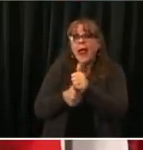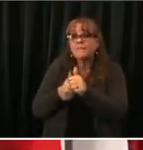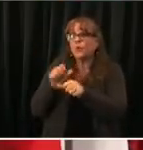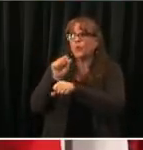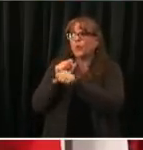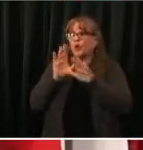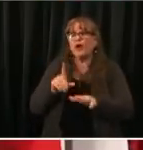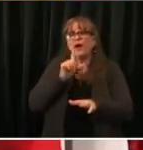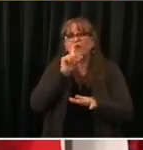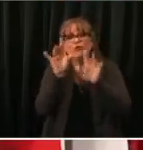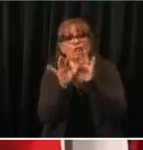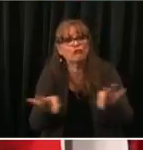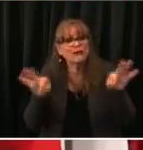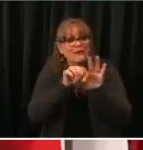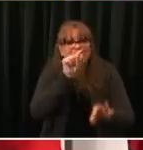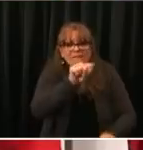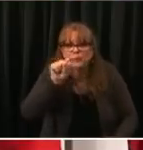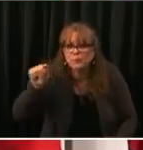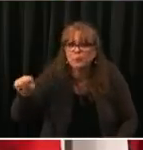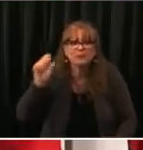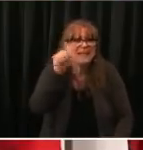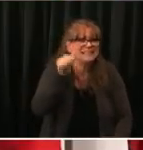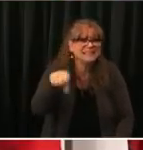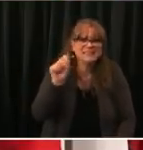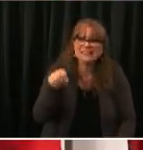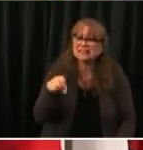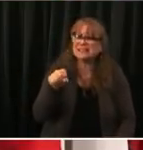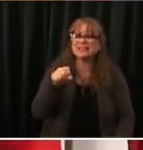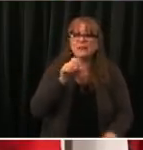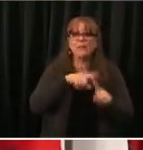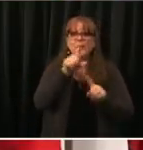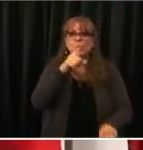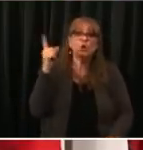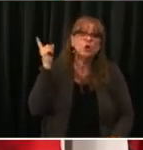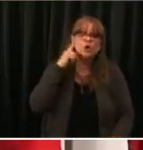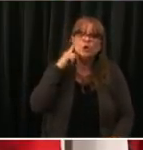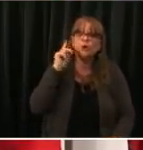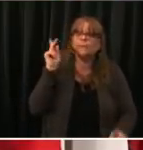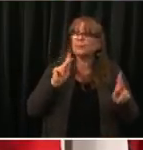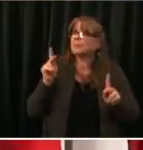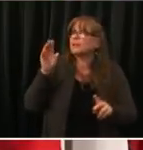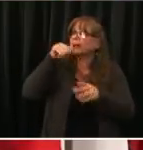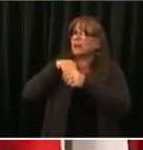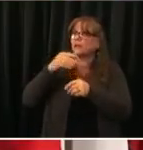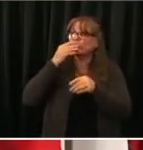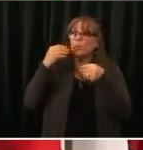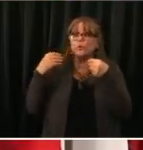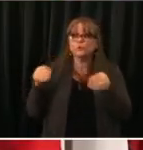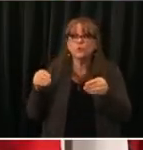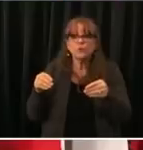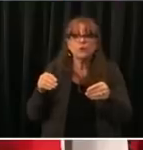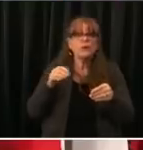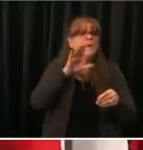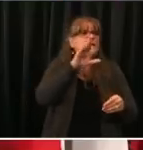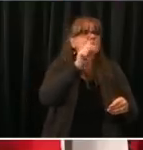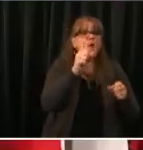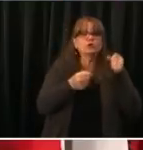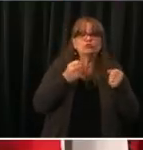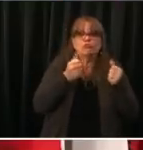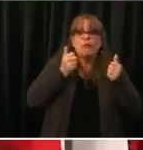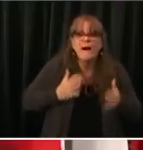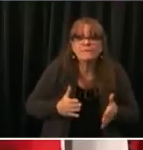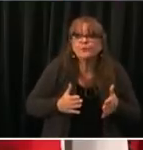to and hear from folks in grocery stores and bus drivers or folks that work in offices, one of the big things you hear is,